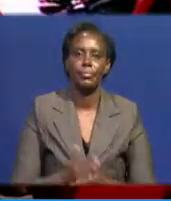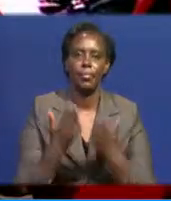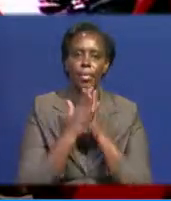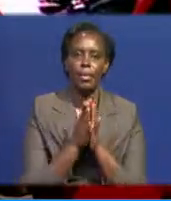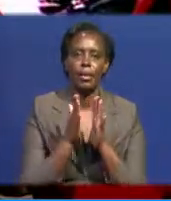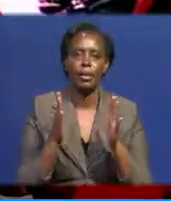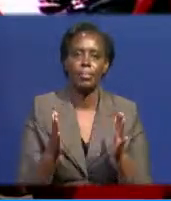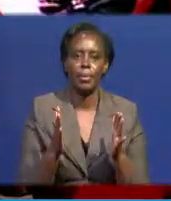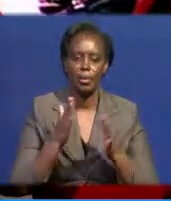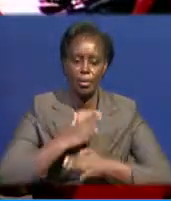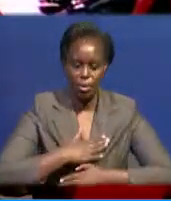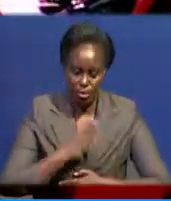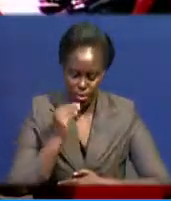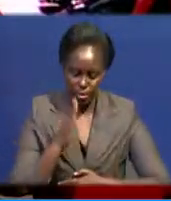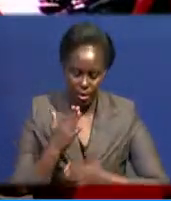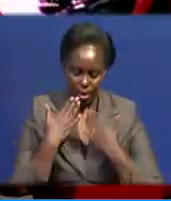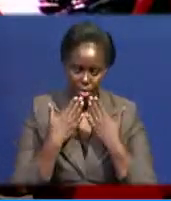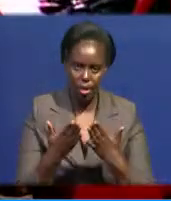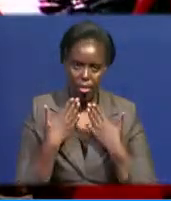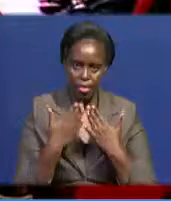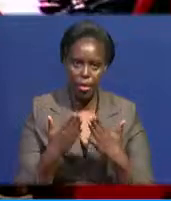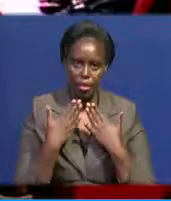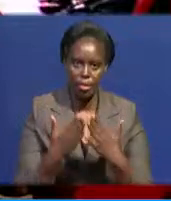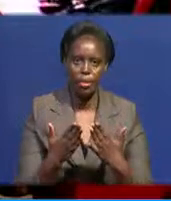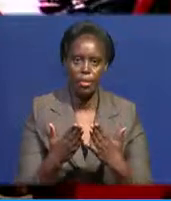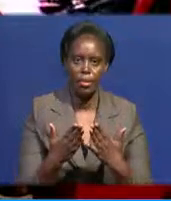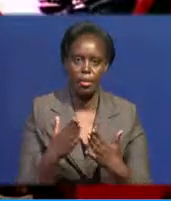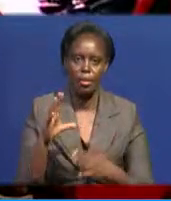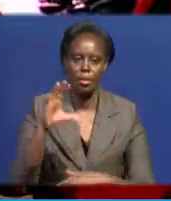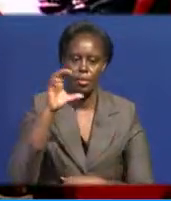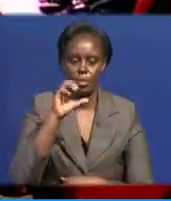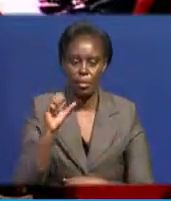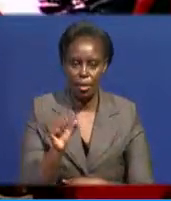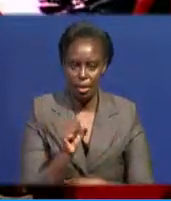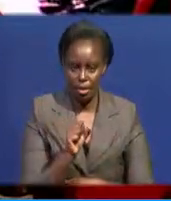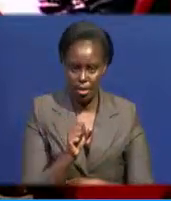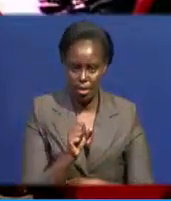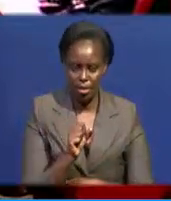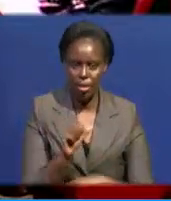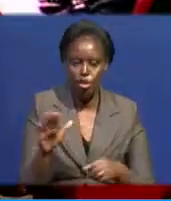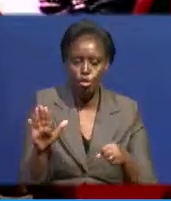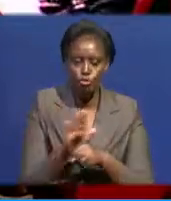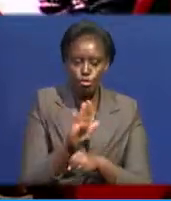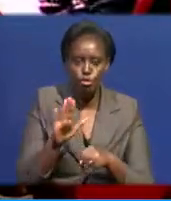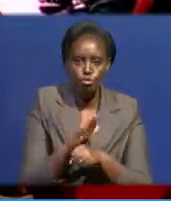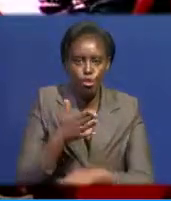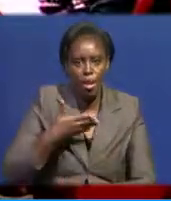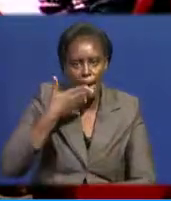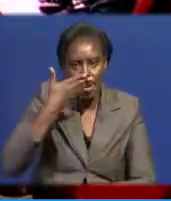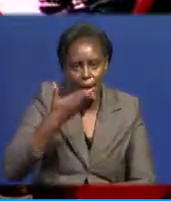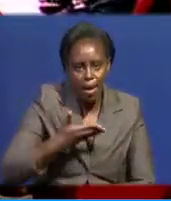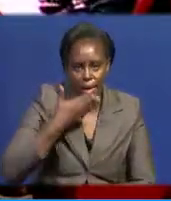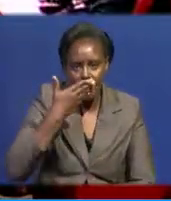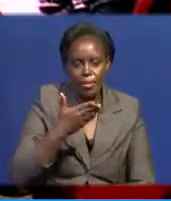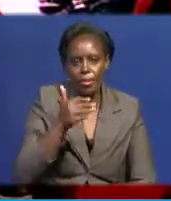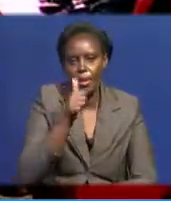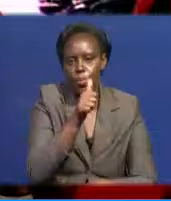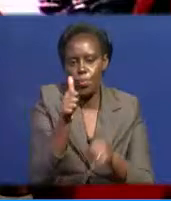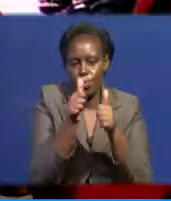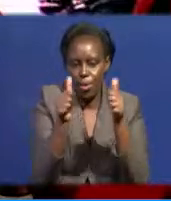Thank you, Mr. Speaker, and I thank CS for a comprehensive response to the queries